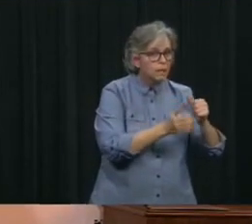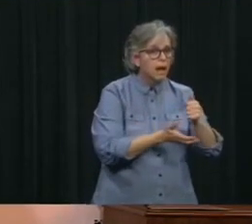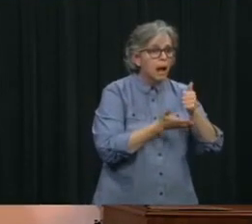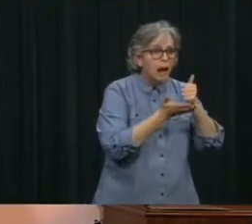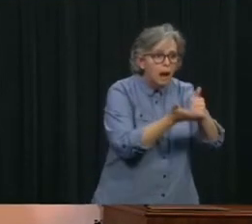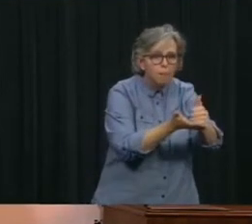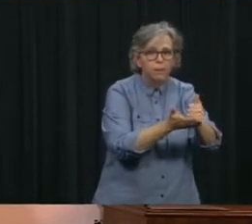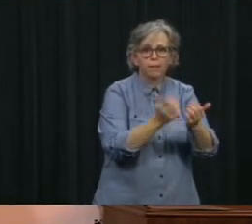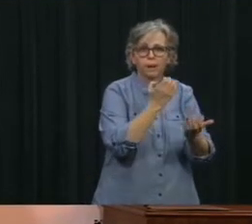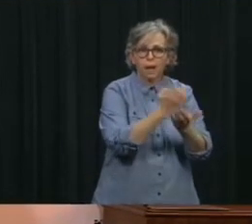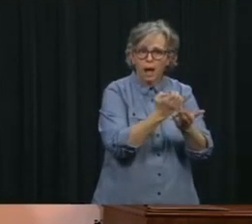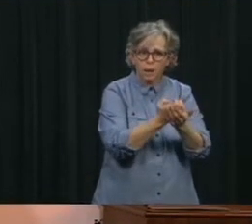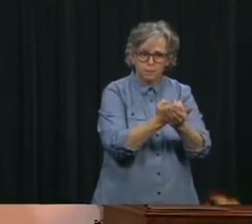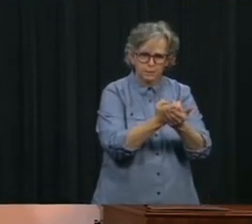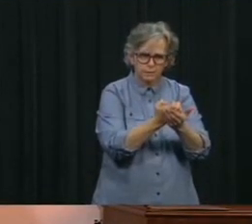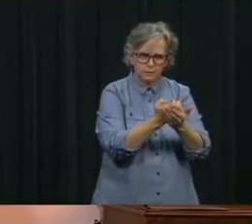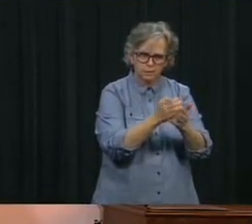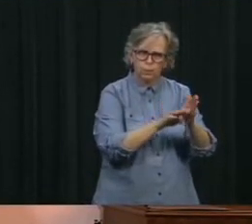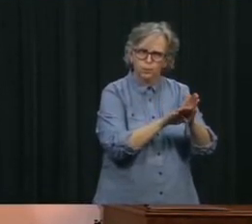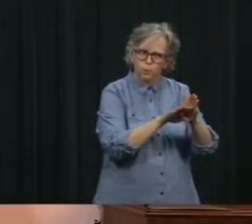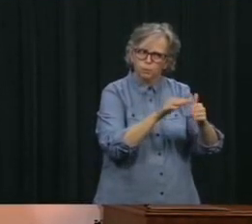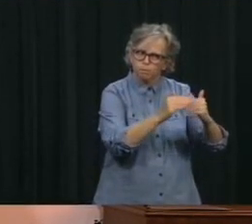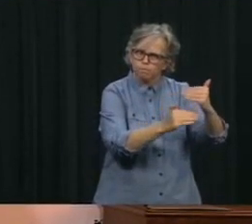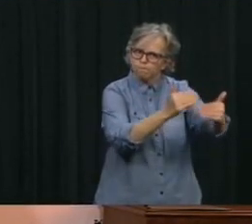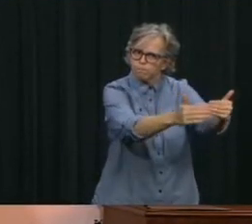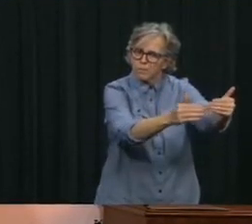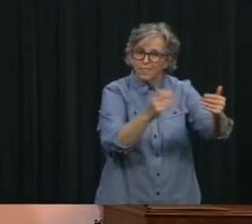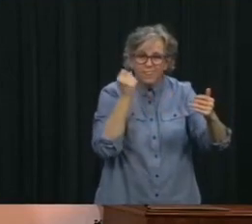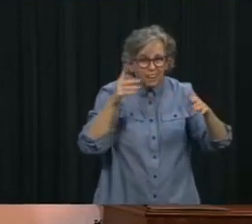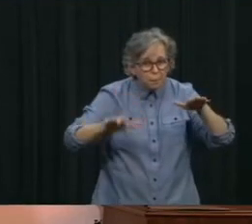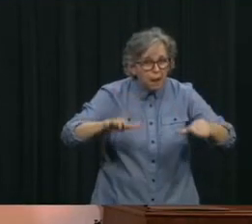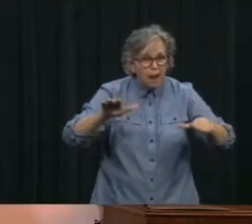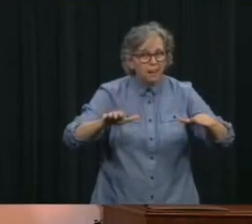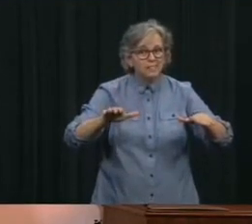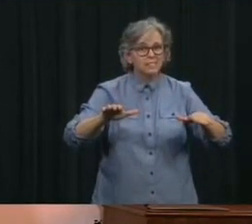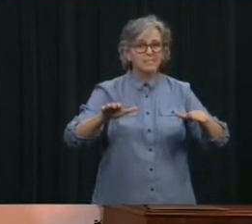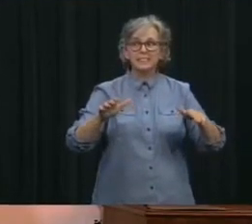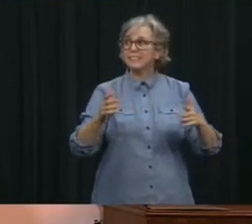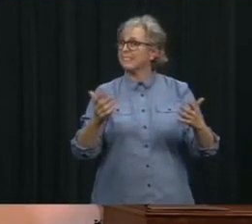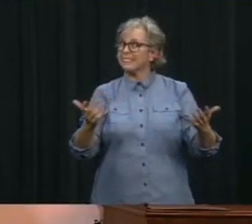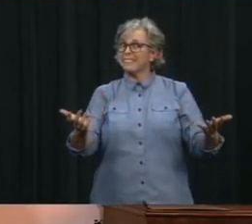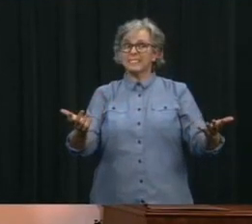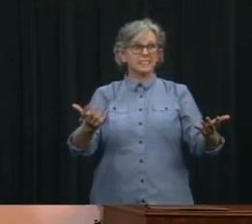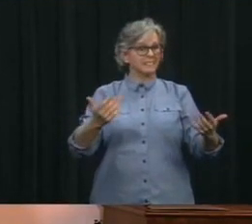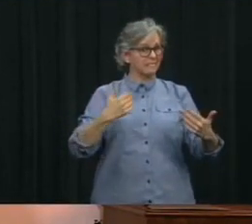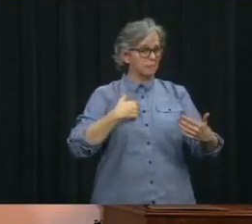clear that I will err on the side of protecting people.